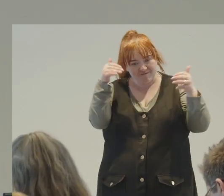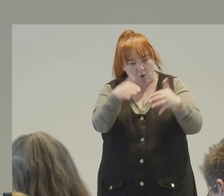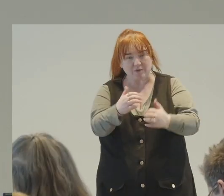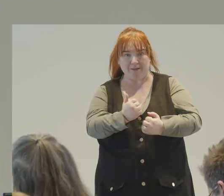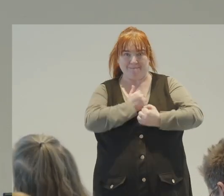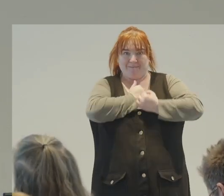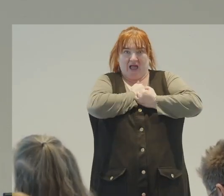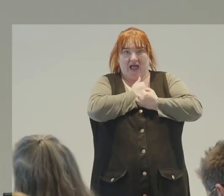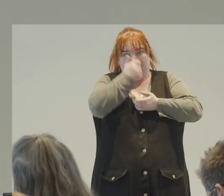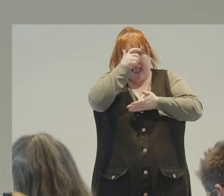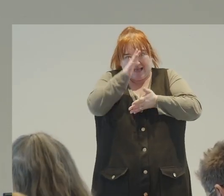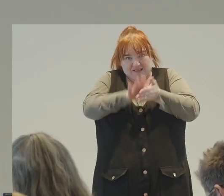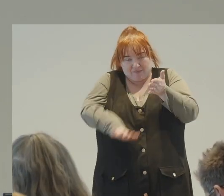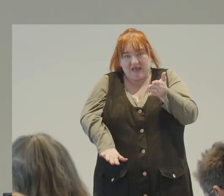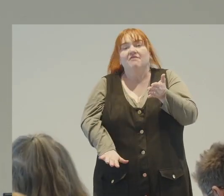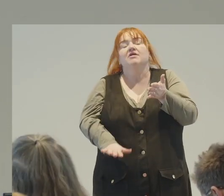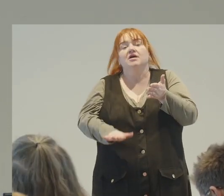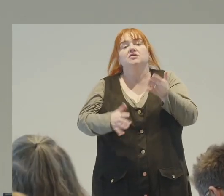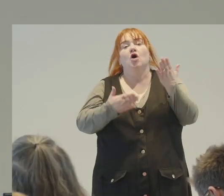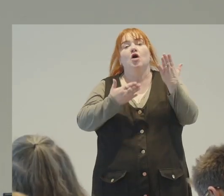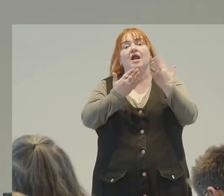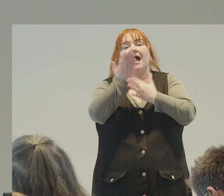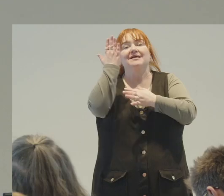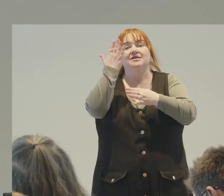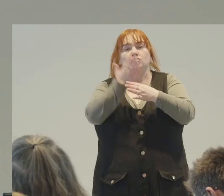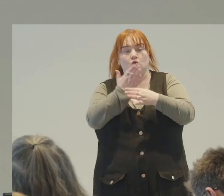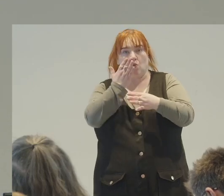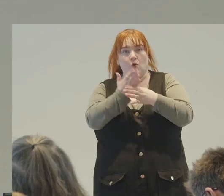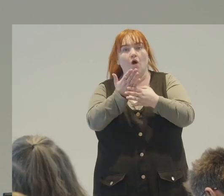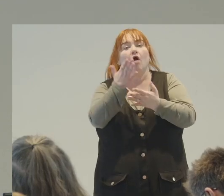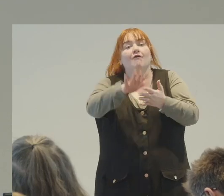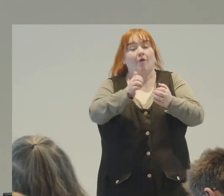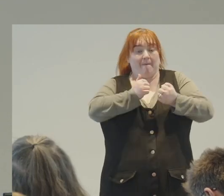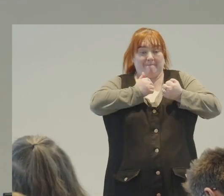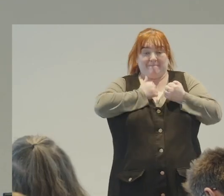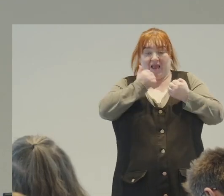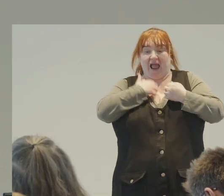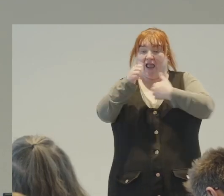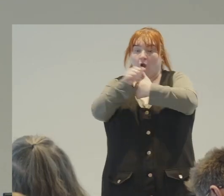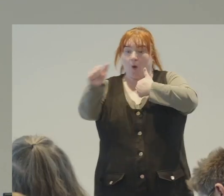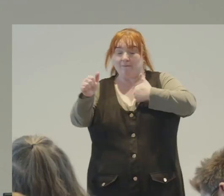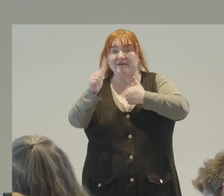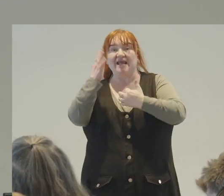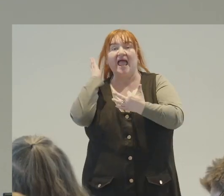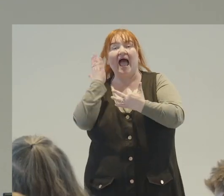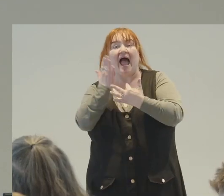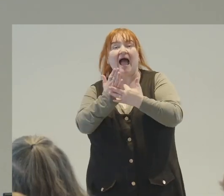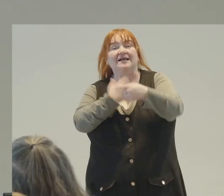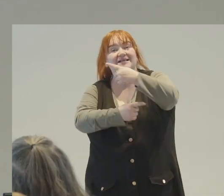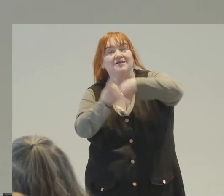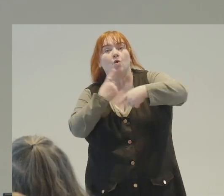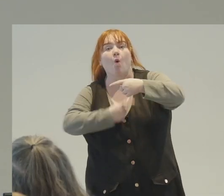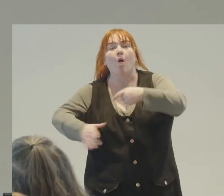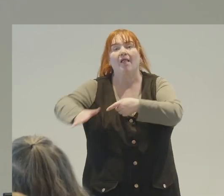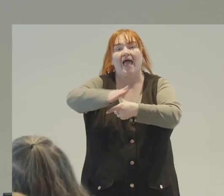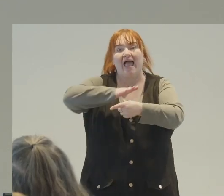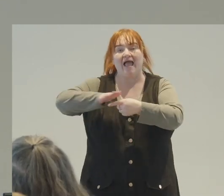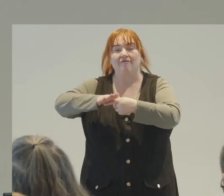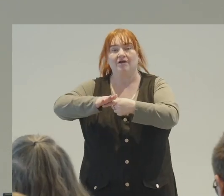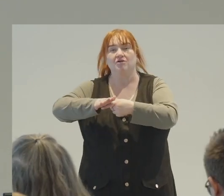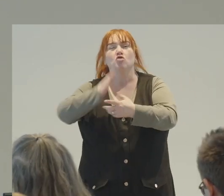to work from Access All Areas, which mostly is around access to work for learning disabled and autistic people. So there's